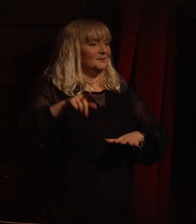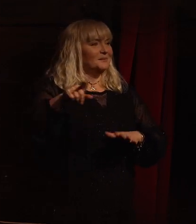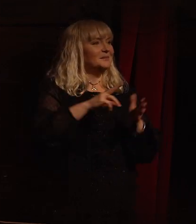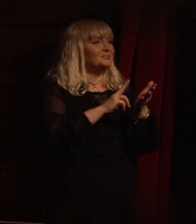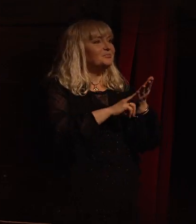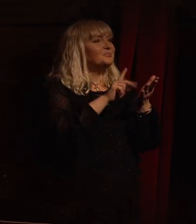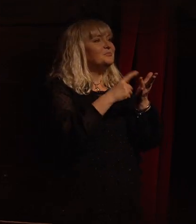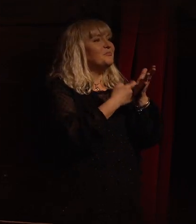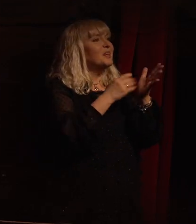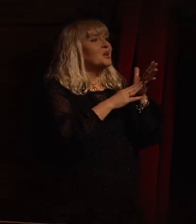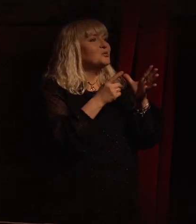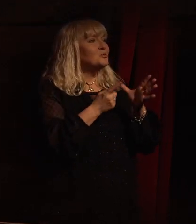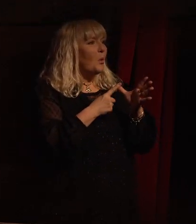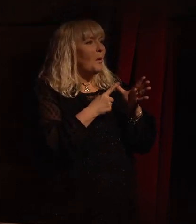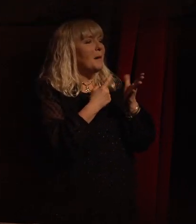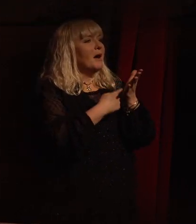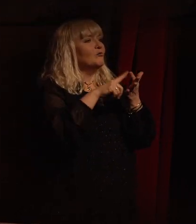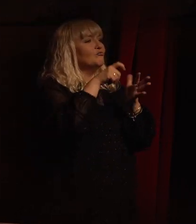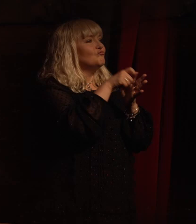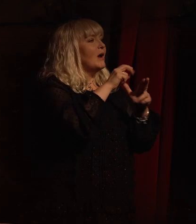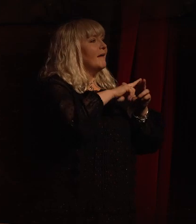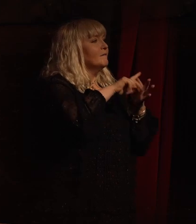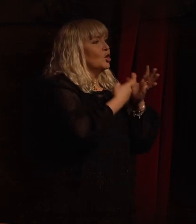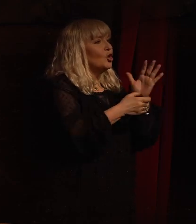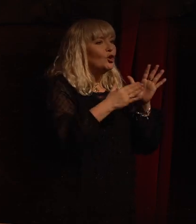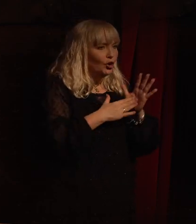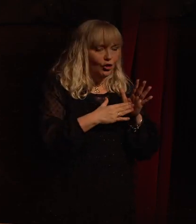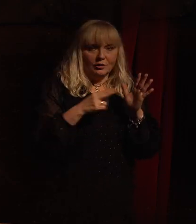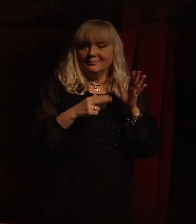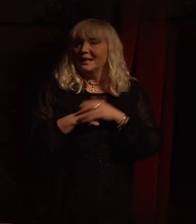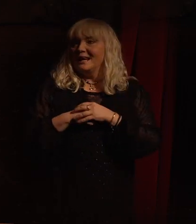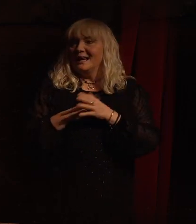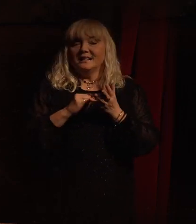you've finished. Yay! Big round of applause, please.